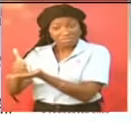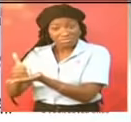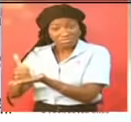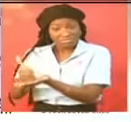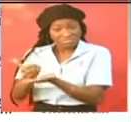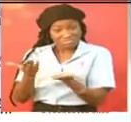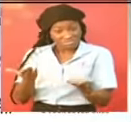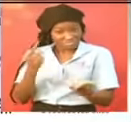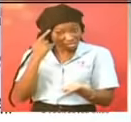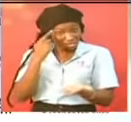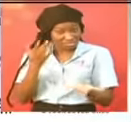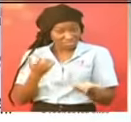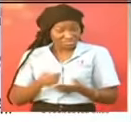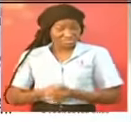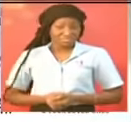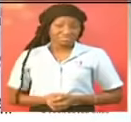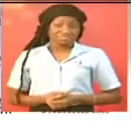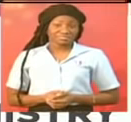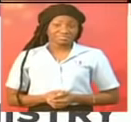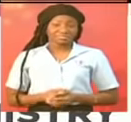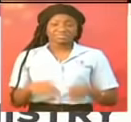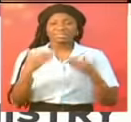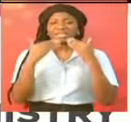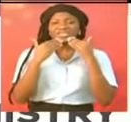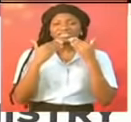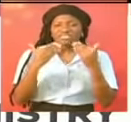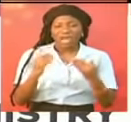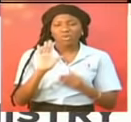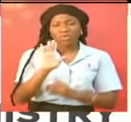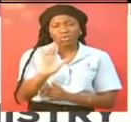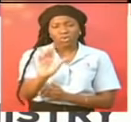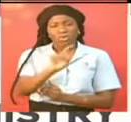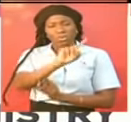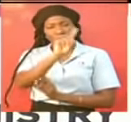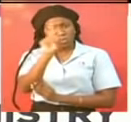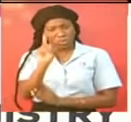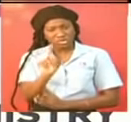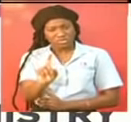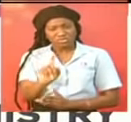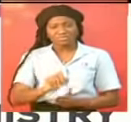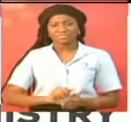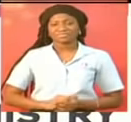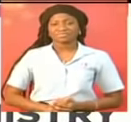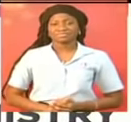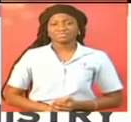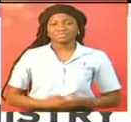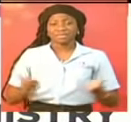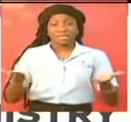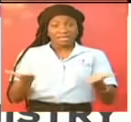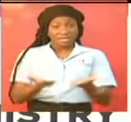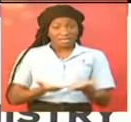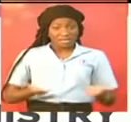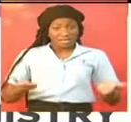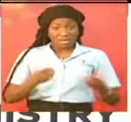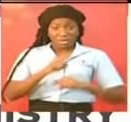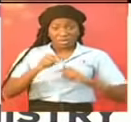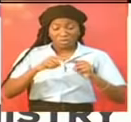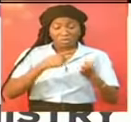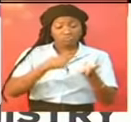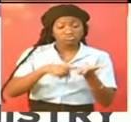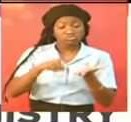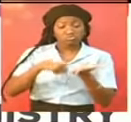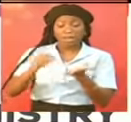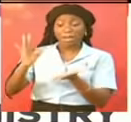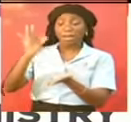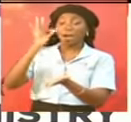Okay, thank you for the questions. At this time, with the sequencing that has been performed, there is no evidence of Delta variant in any